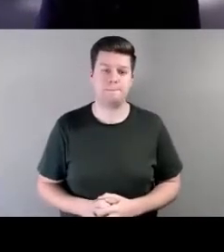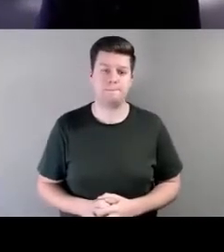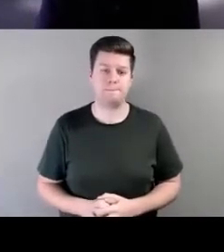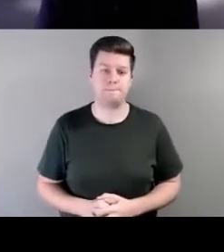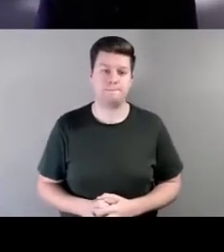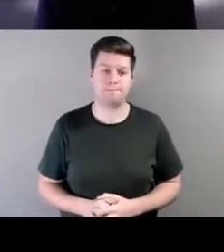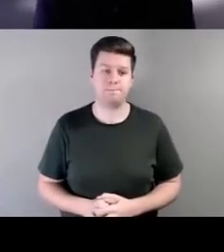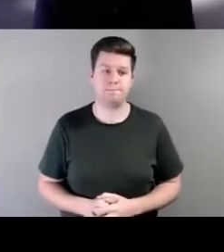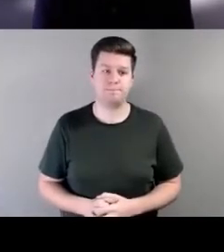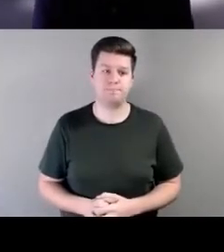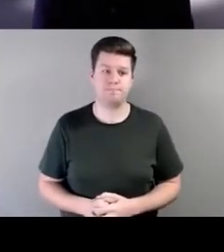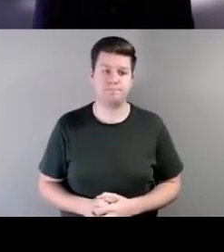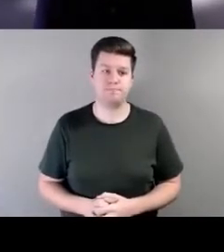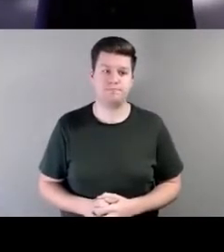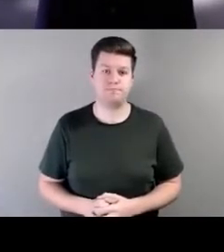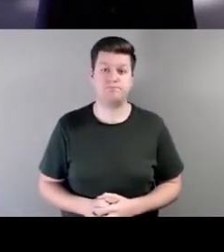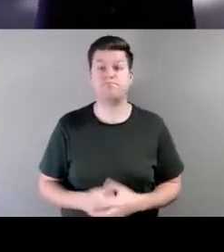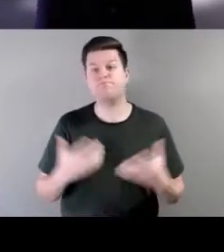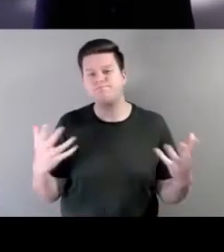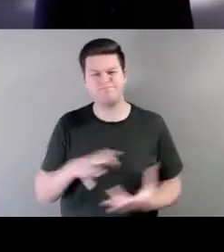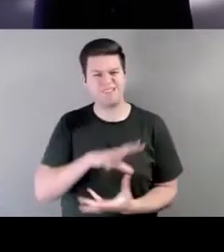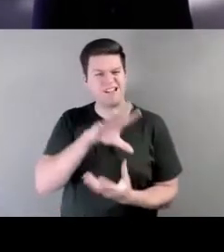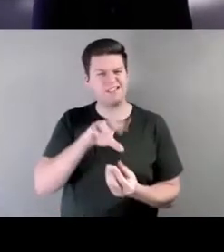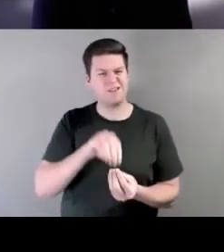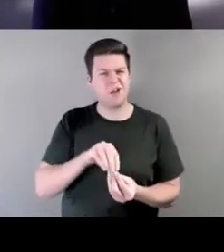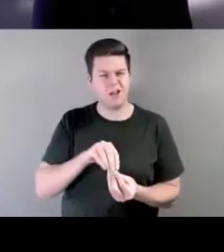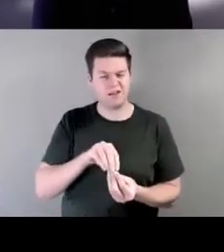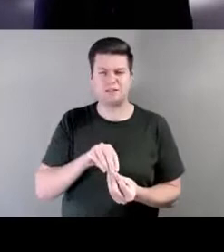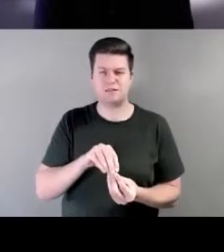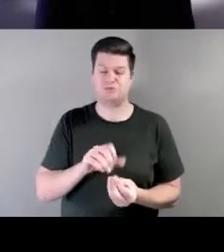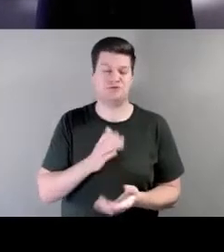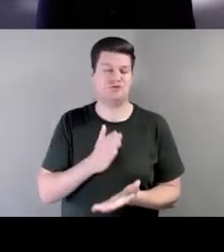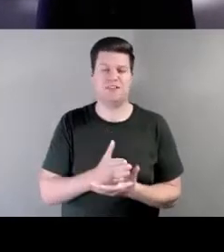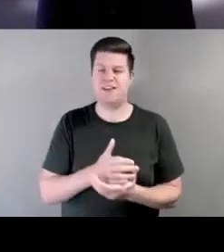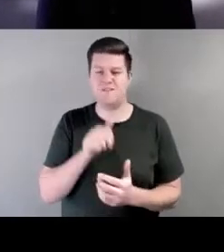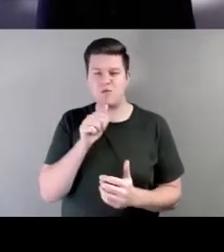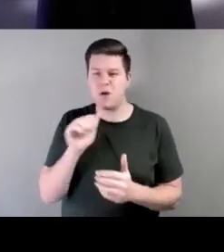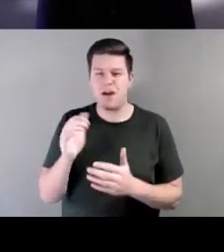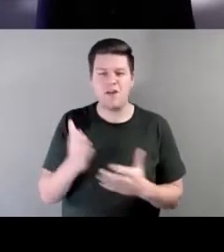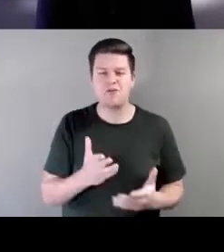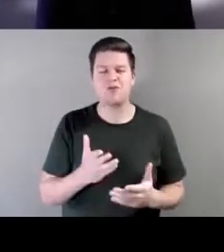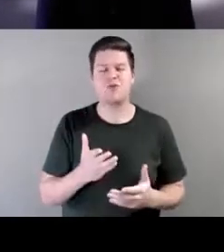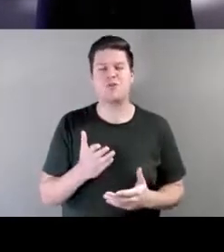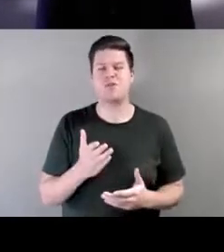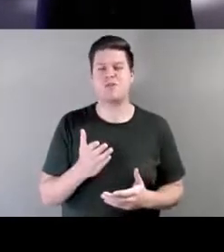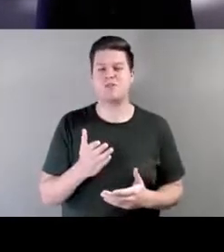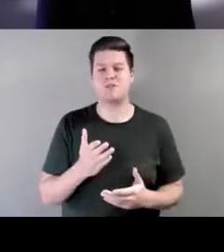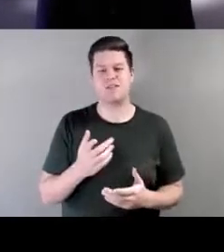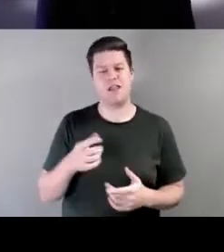So to summarize, and I guess I didn't really introduce you too much to the guys at Centurial, the